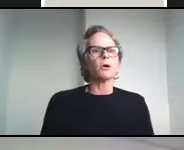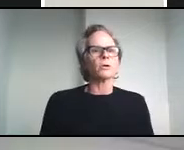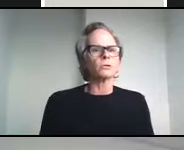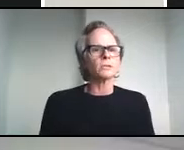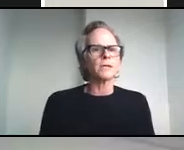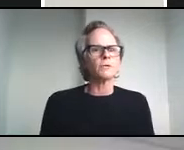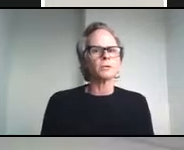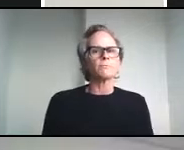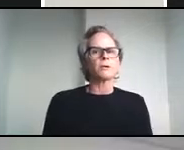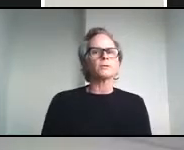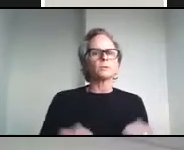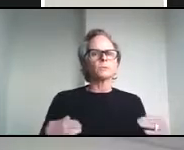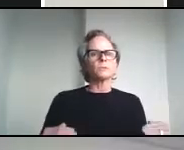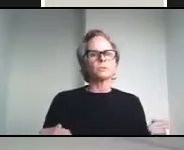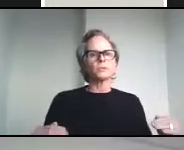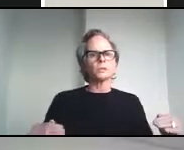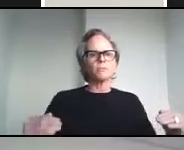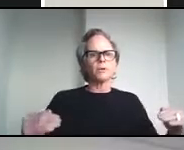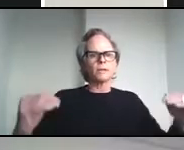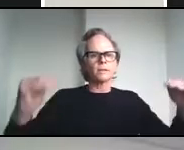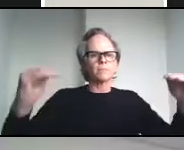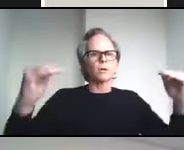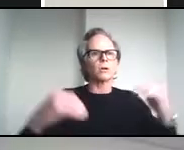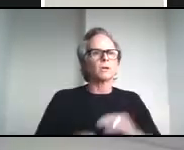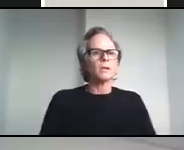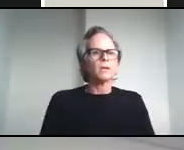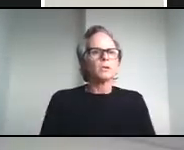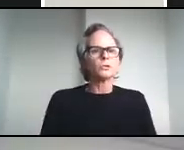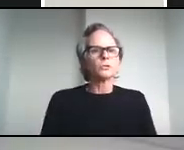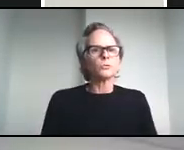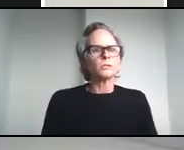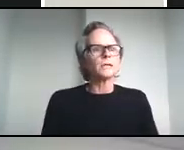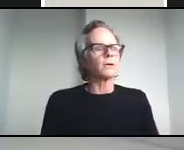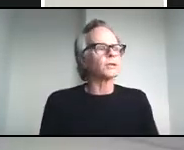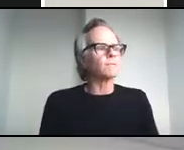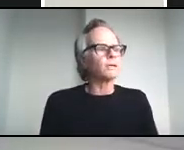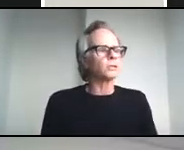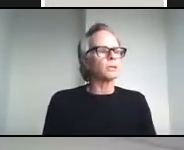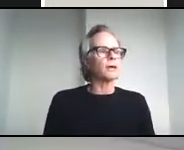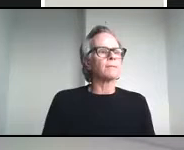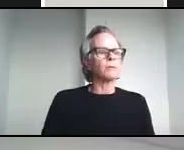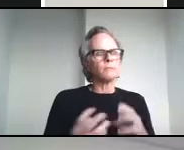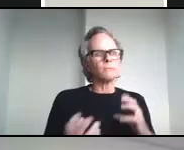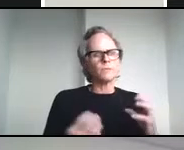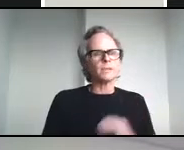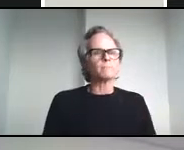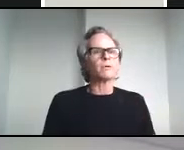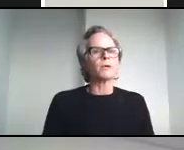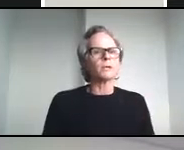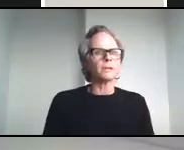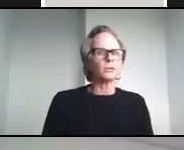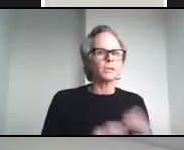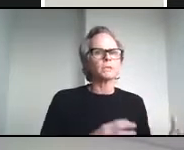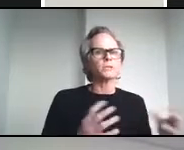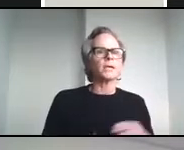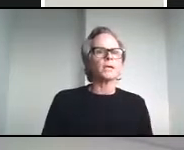of the park to the south of the project, which will essentially bring the park to the south elevation of the library, removing that